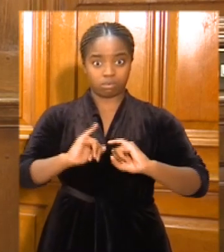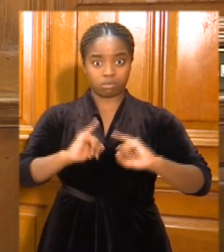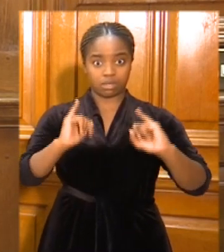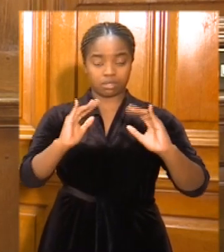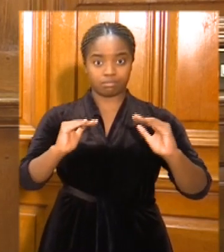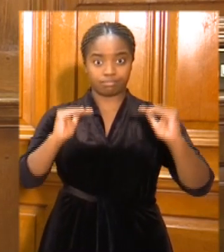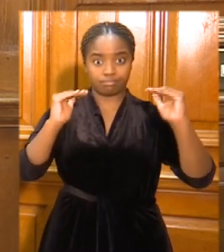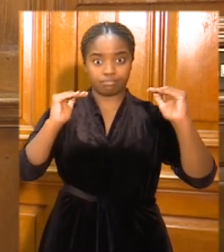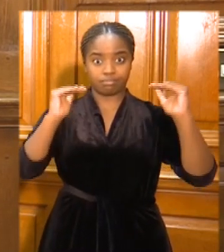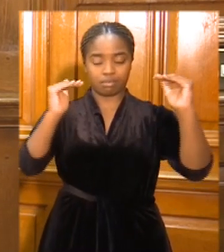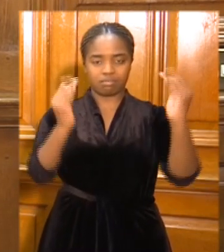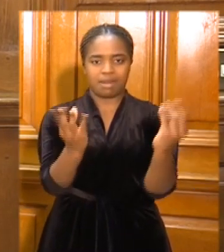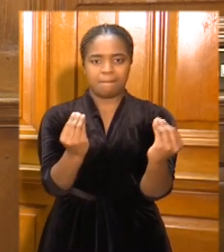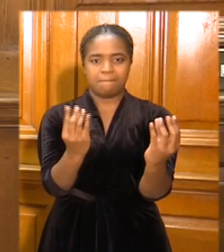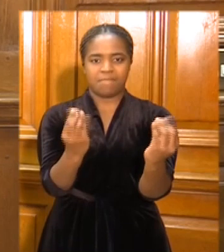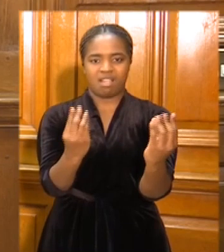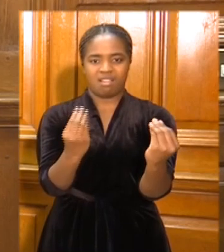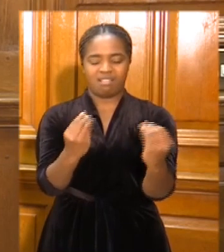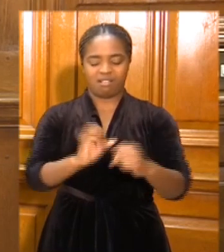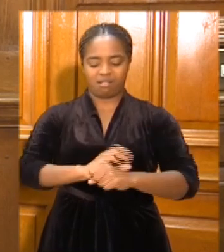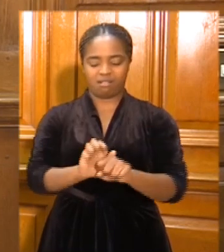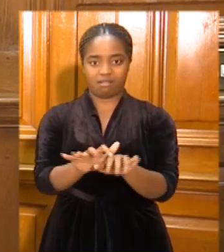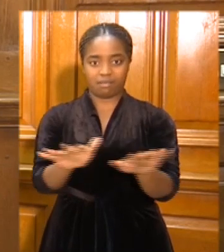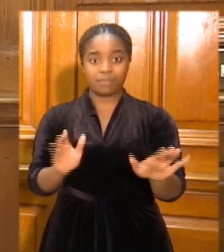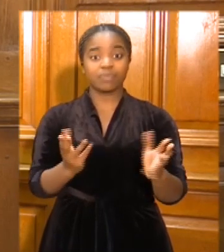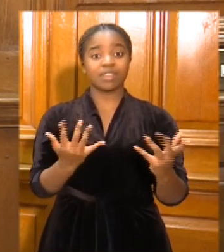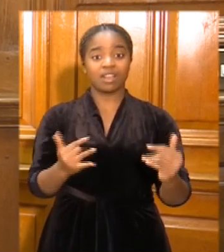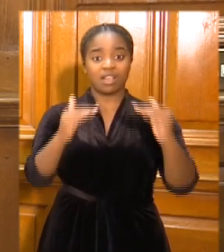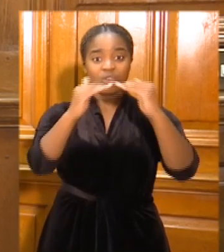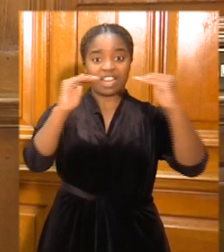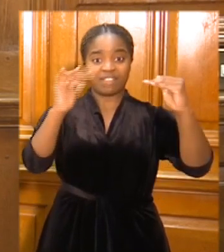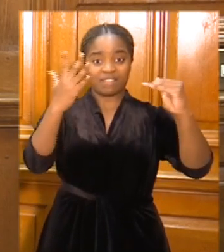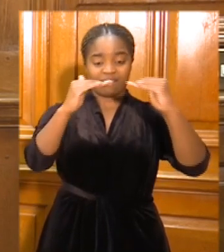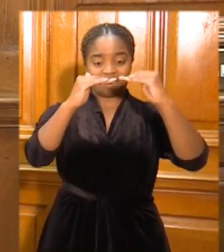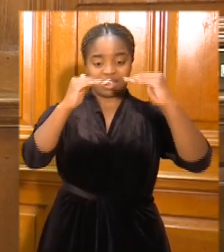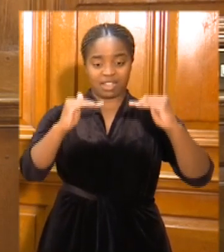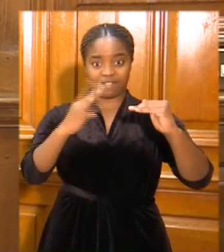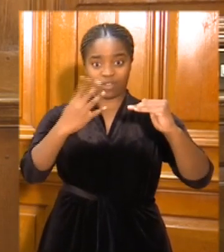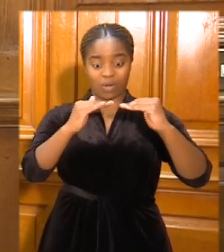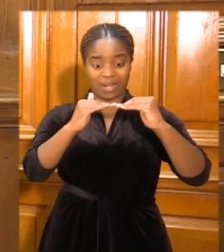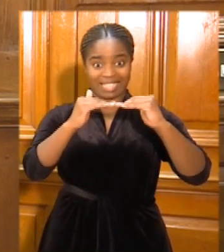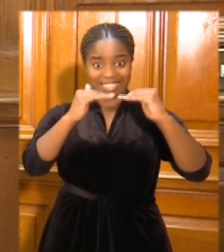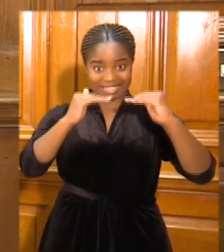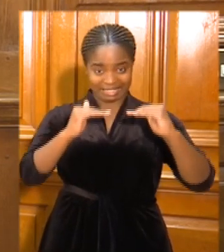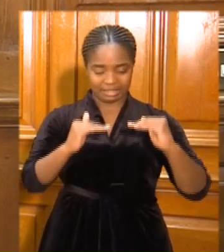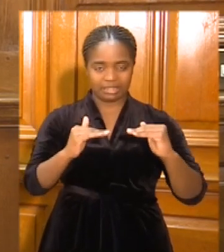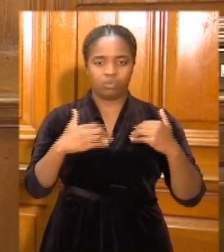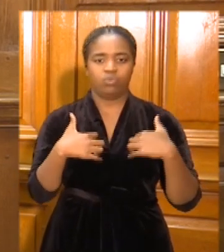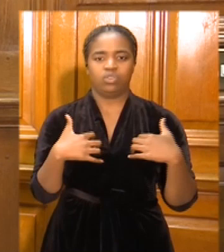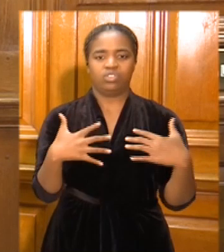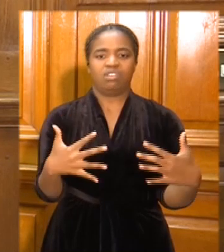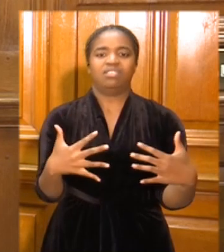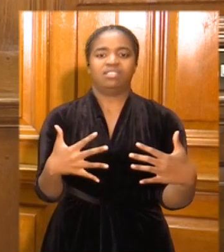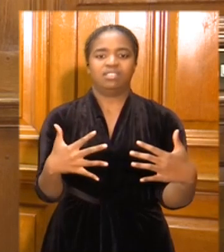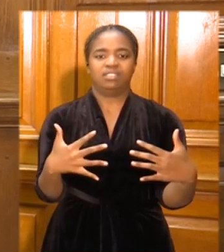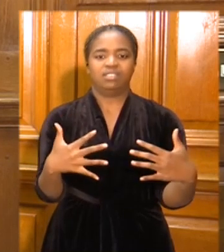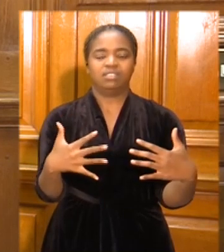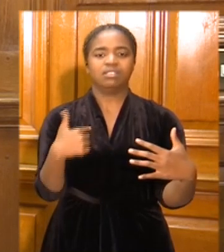infections. Now, as we enter the next phase of our struggle against this